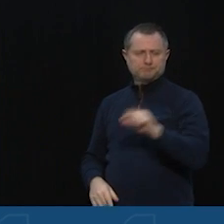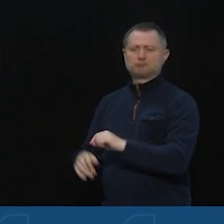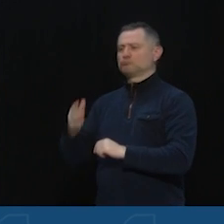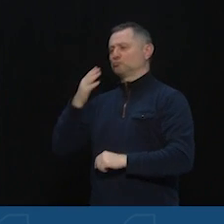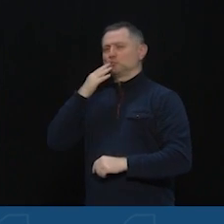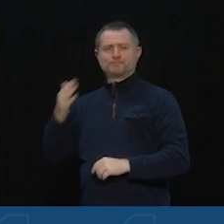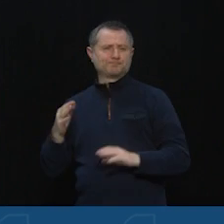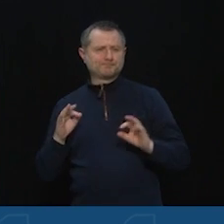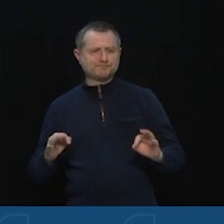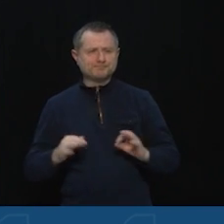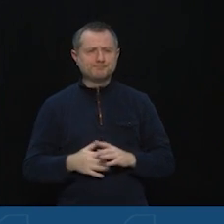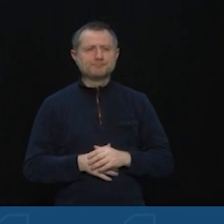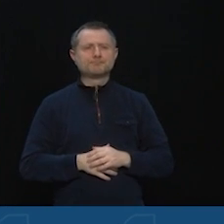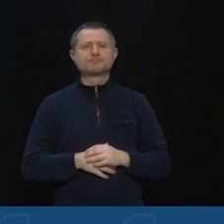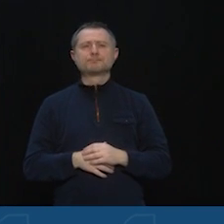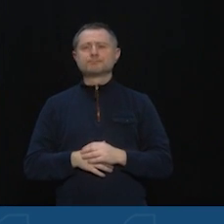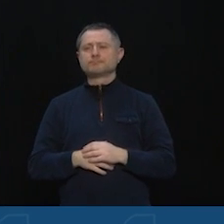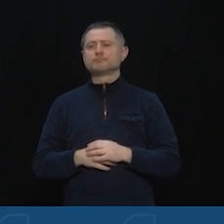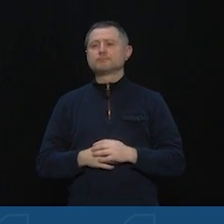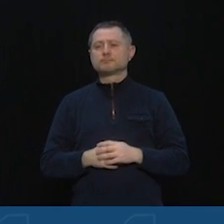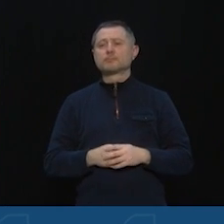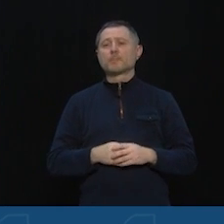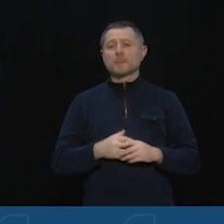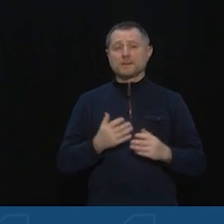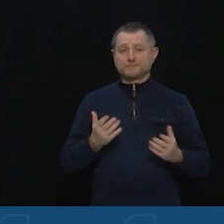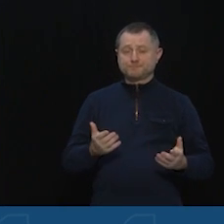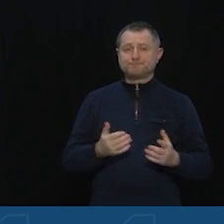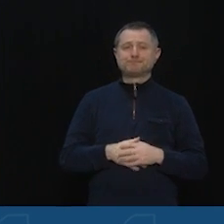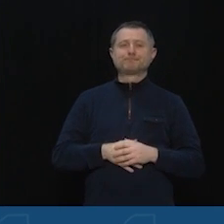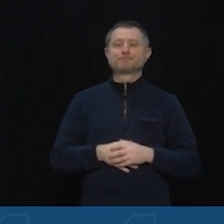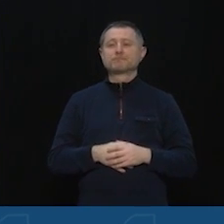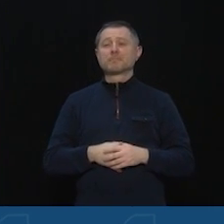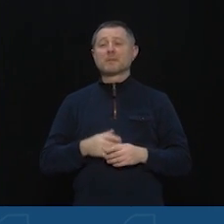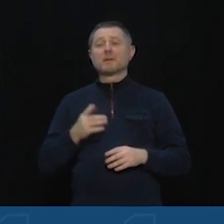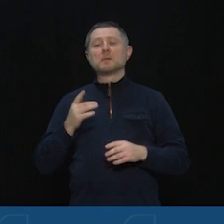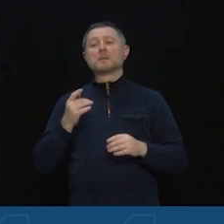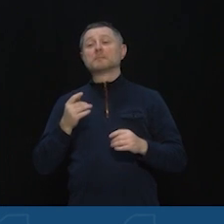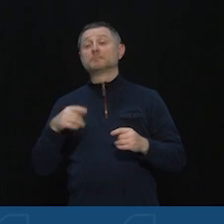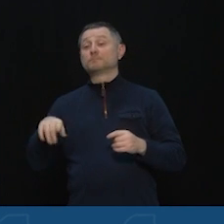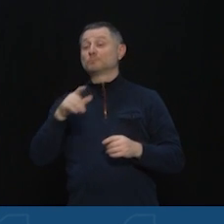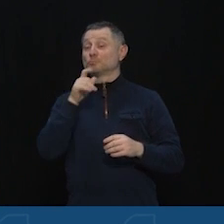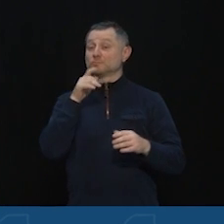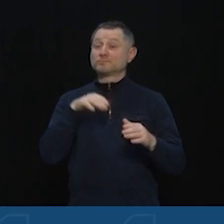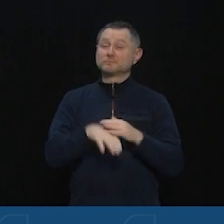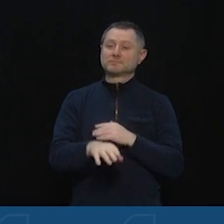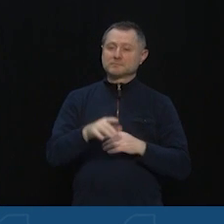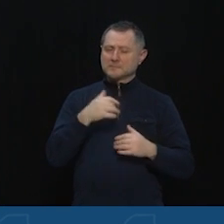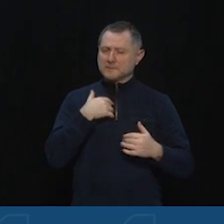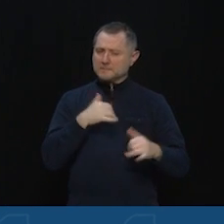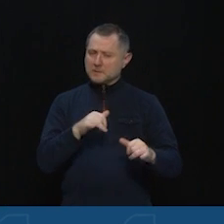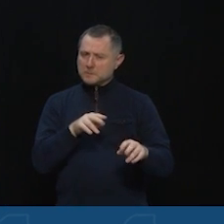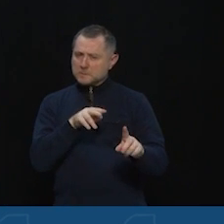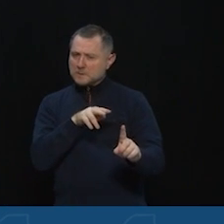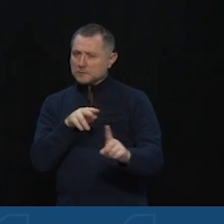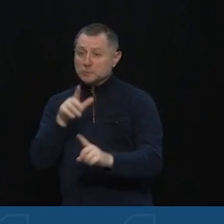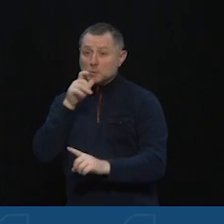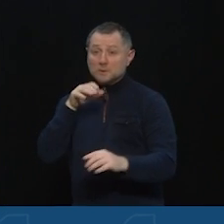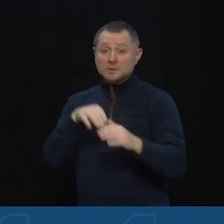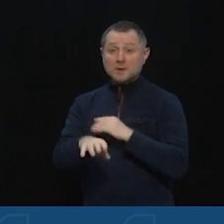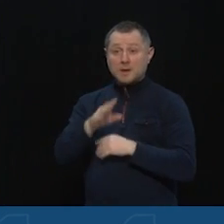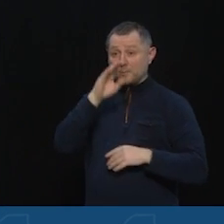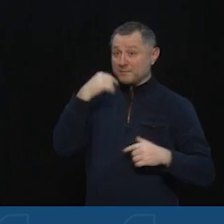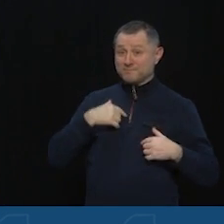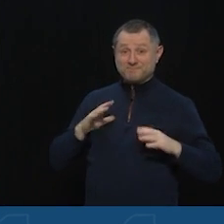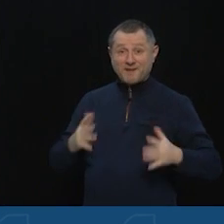is a tremendous story. And again, our new admissions, we're still watching to see whether or not these are people who are just incidentally